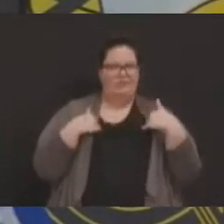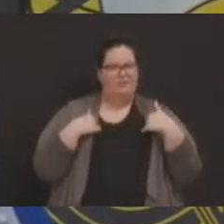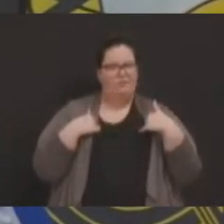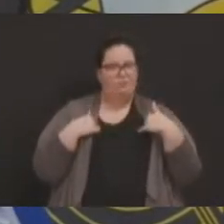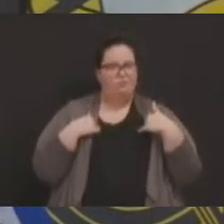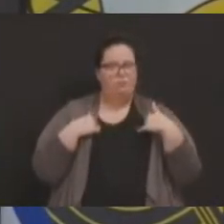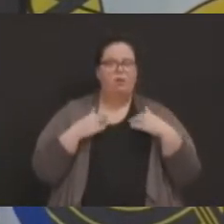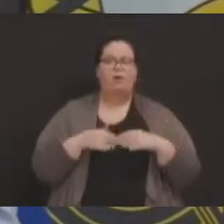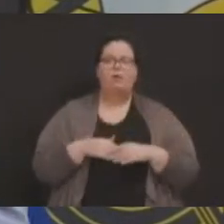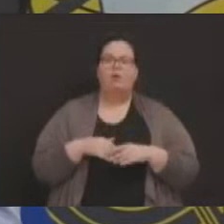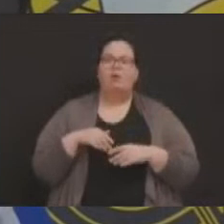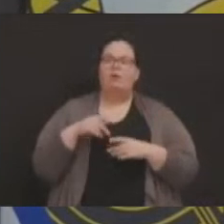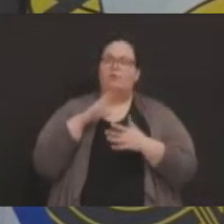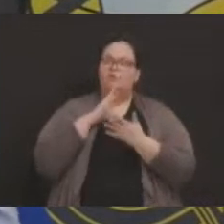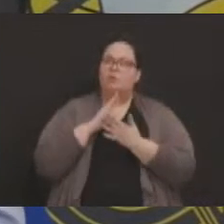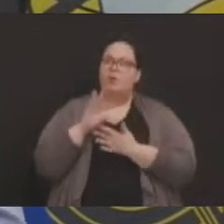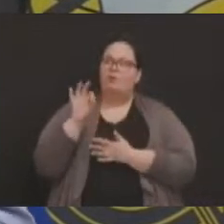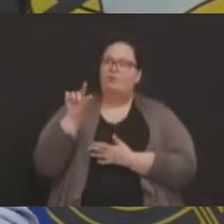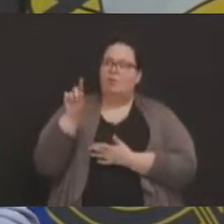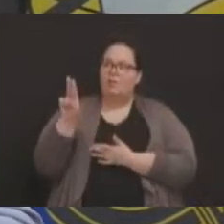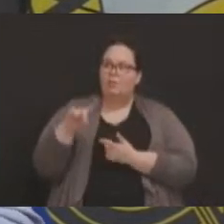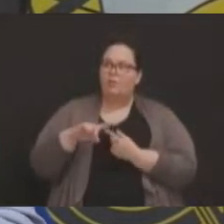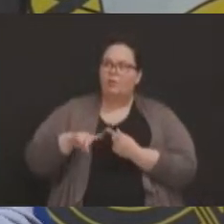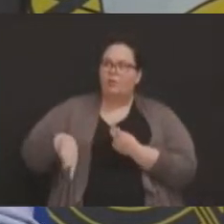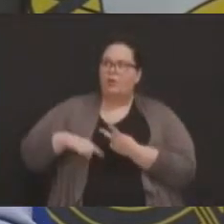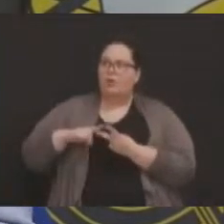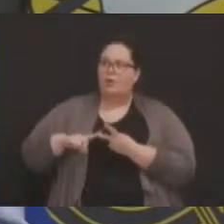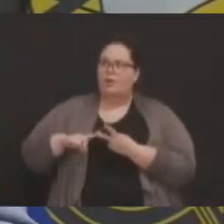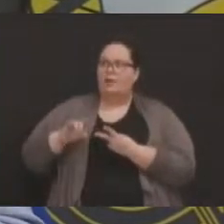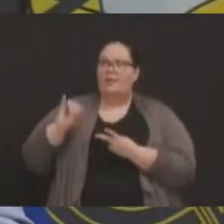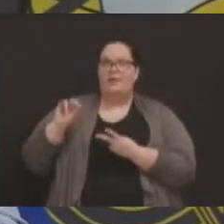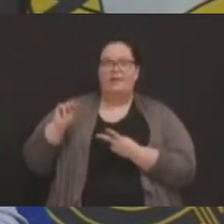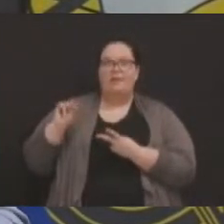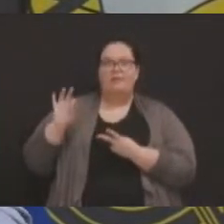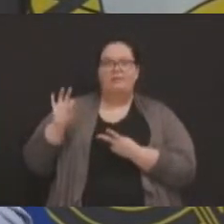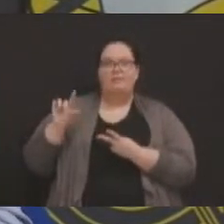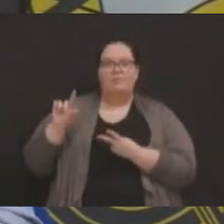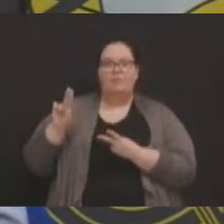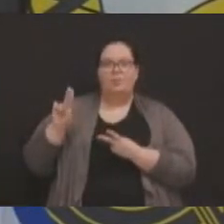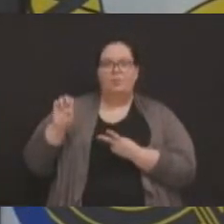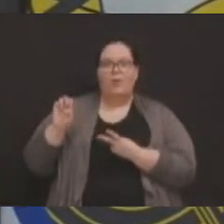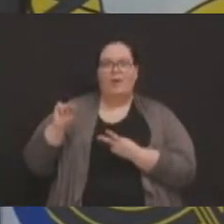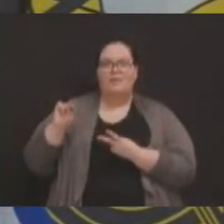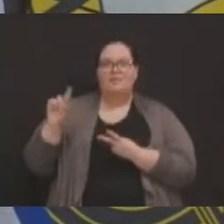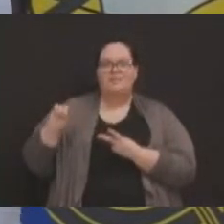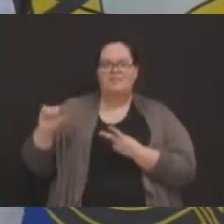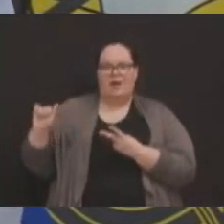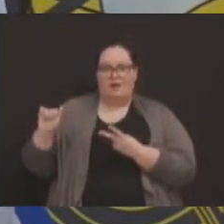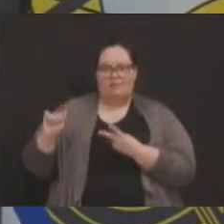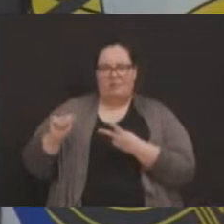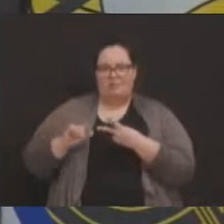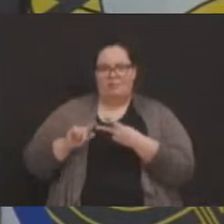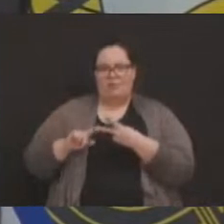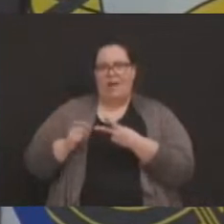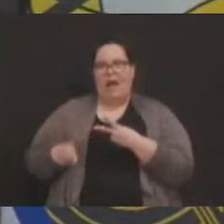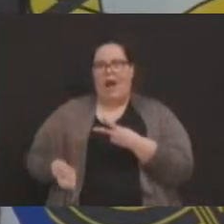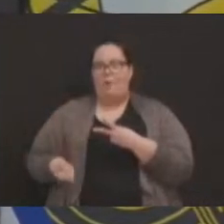number of cases, number of hospitalizations and deaths. It also includes influenza-like symptoms as well, and illnesses.